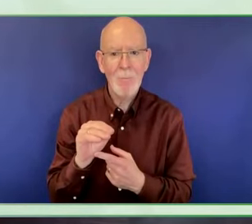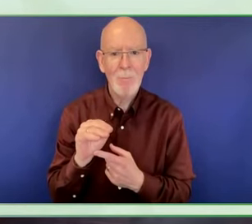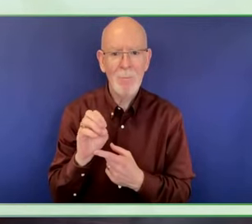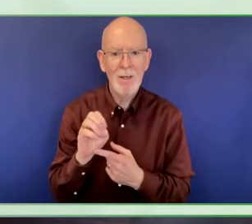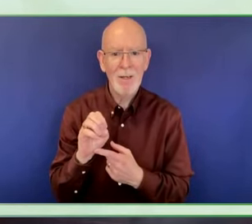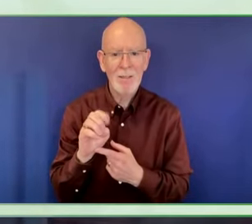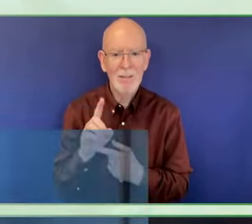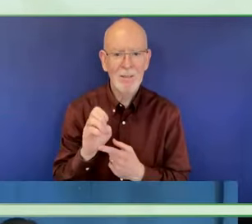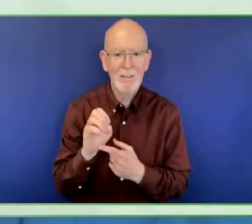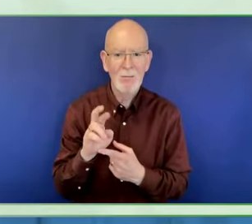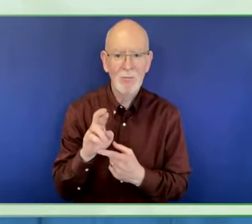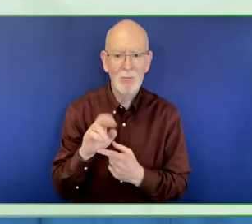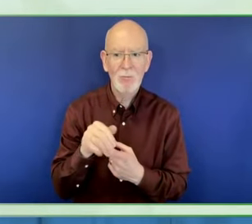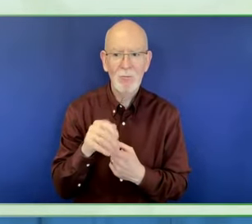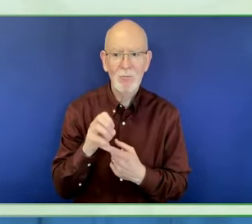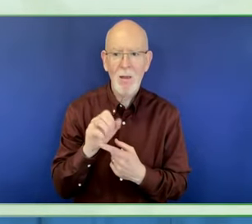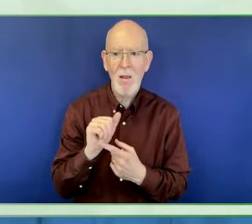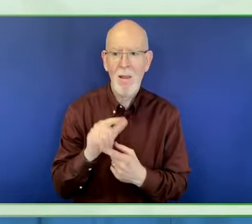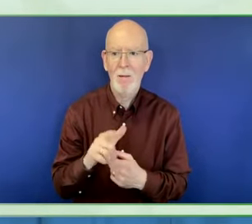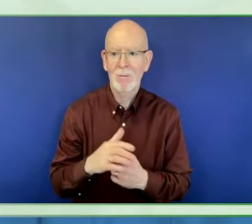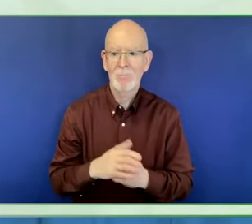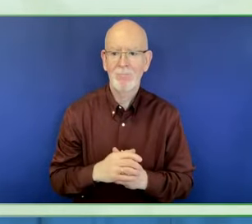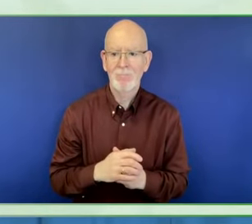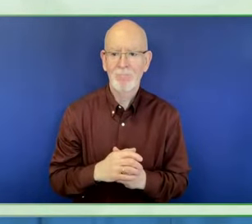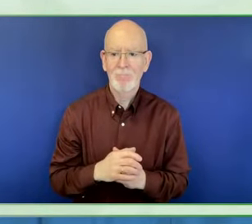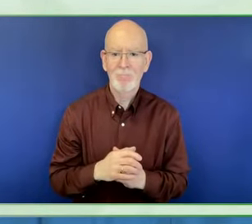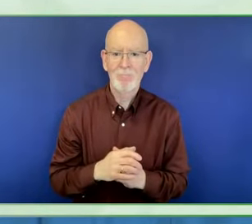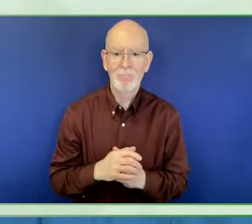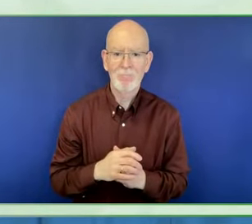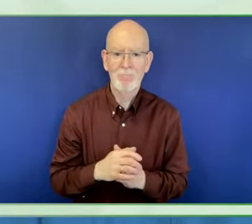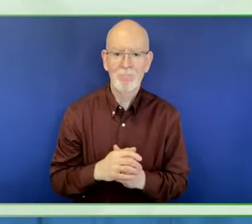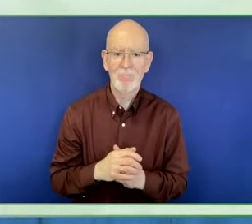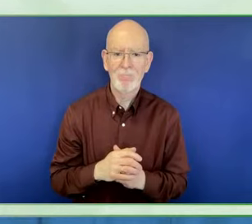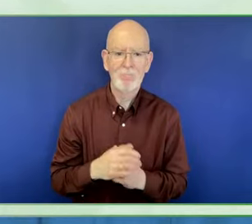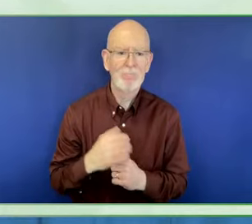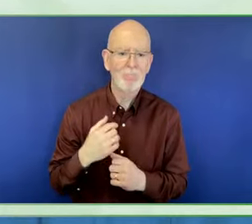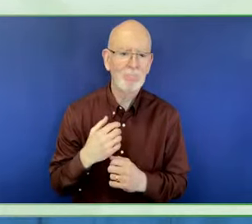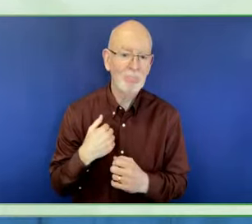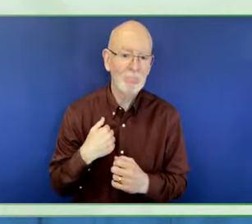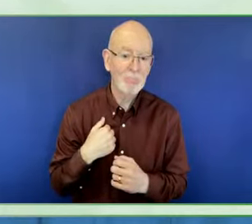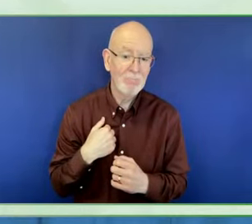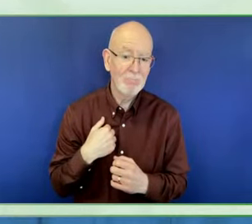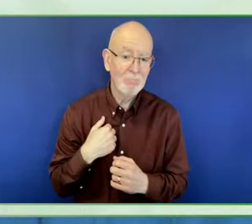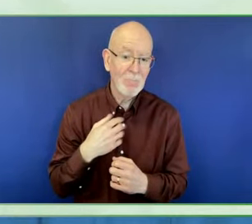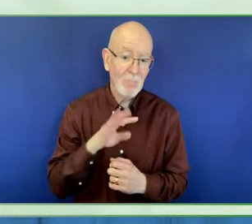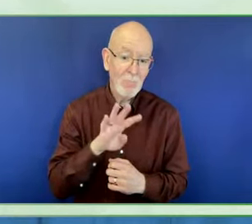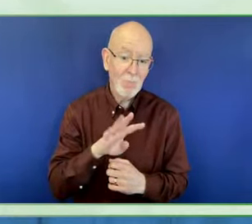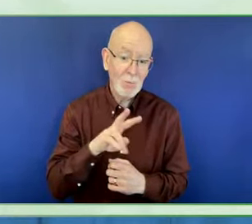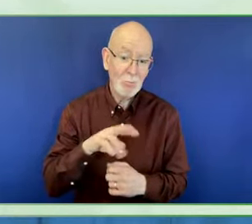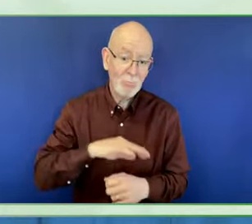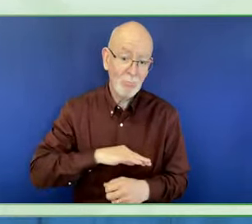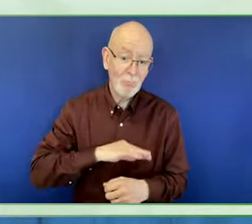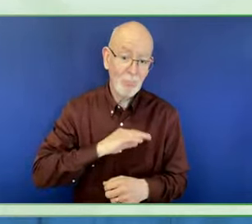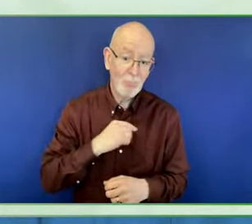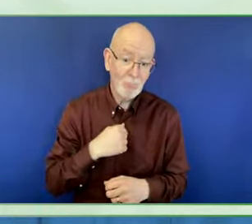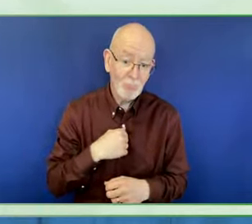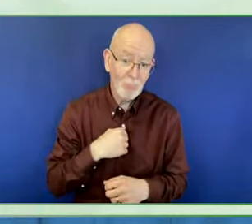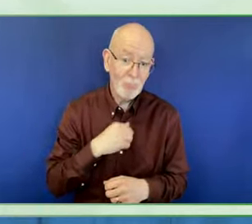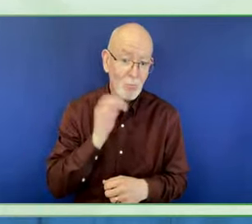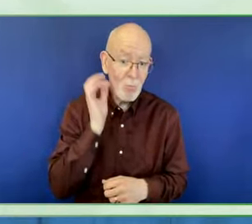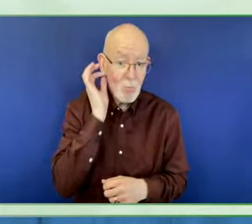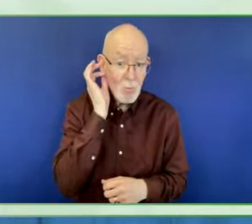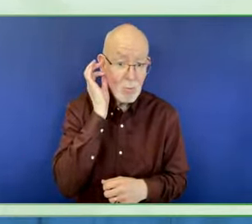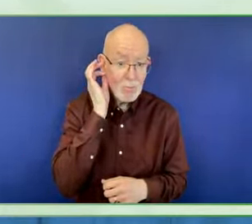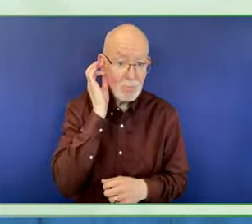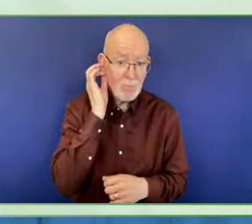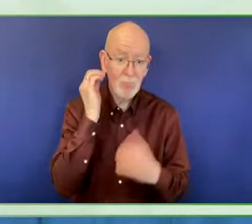short, dark hair, and I'm wearing a black shirt and blazer. I'm going to be talking about Disordinary Love, which is